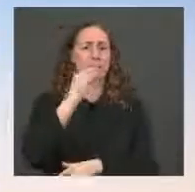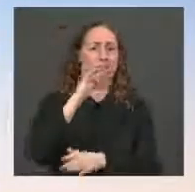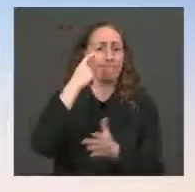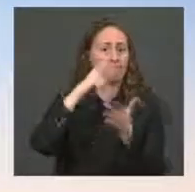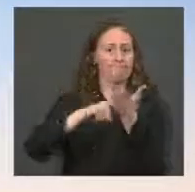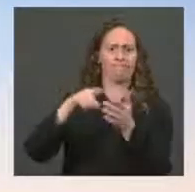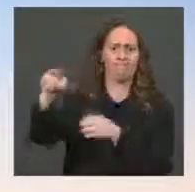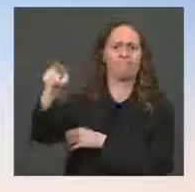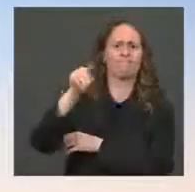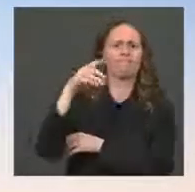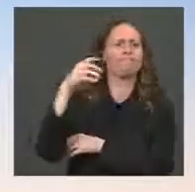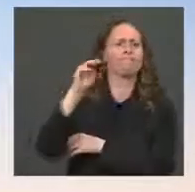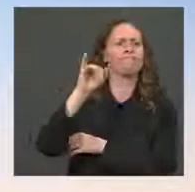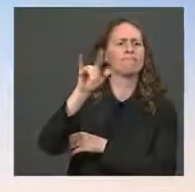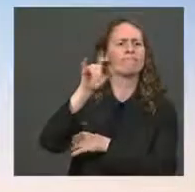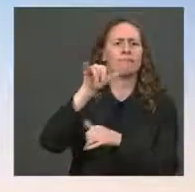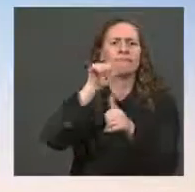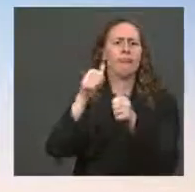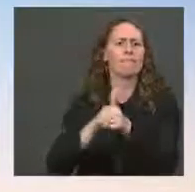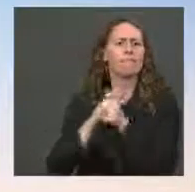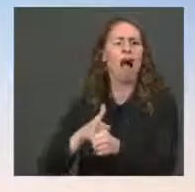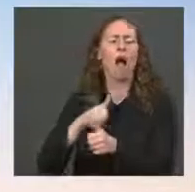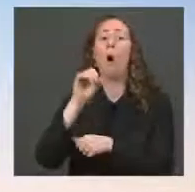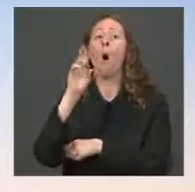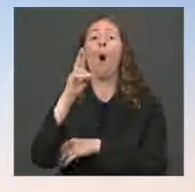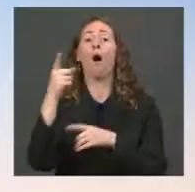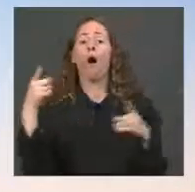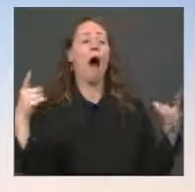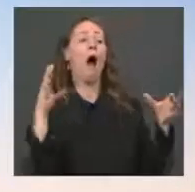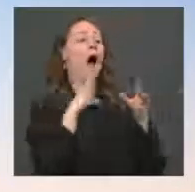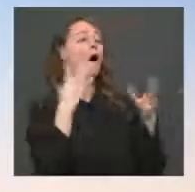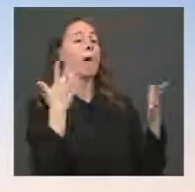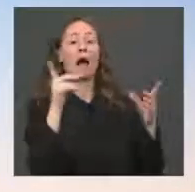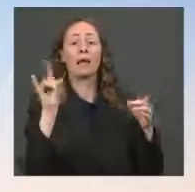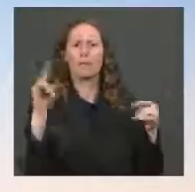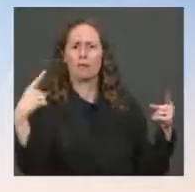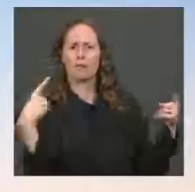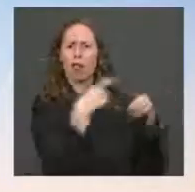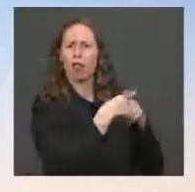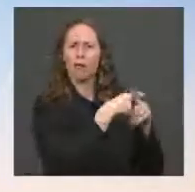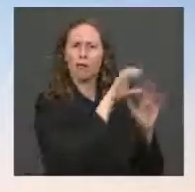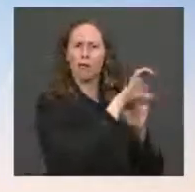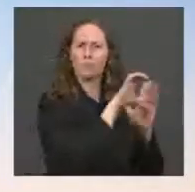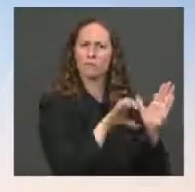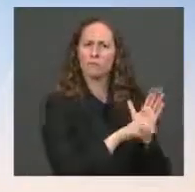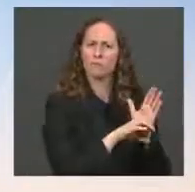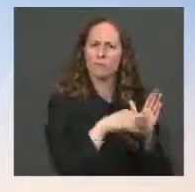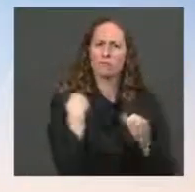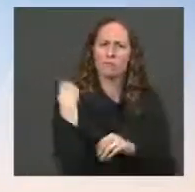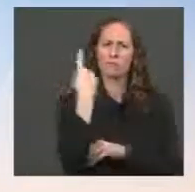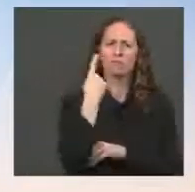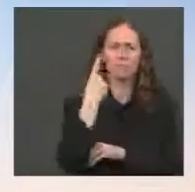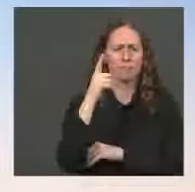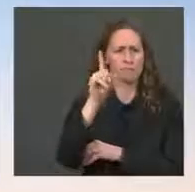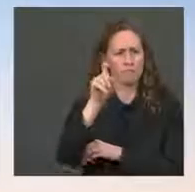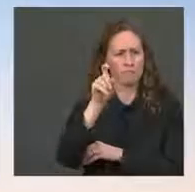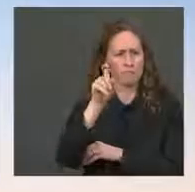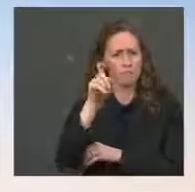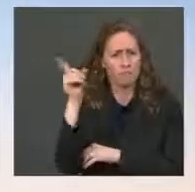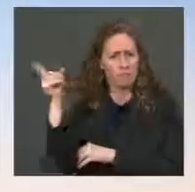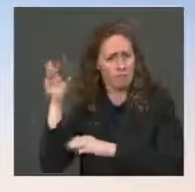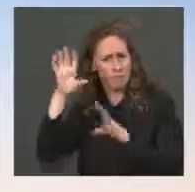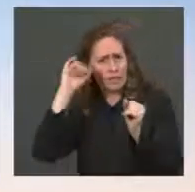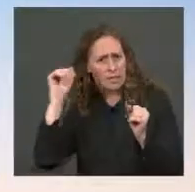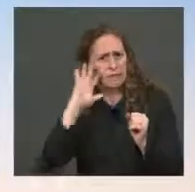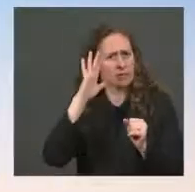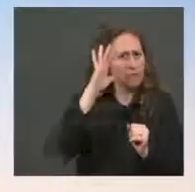contravening the Constitution? How much agency does this president give to those beneath him in the line of chain of command? Well, beyond this